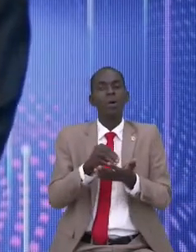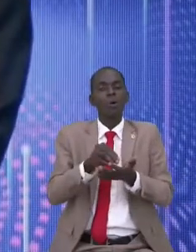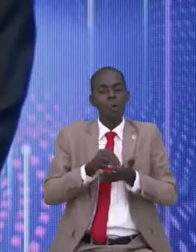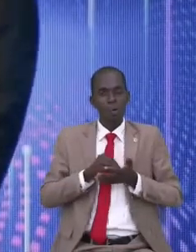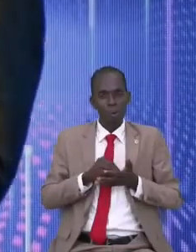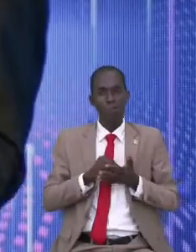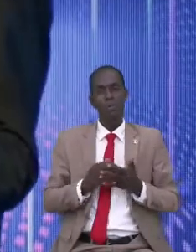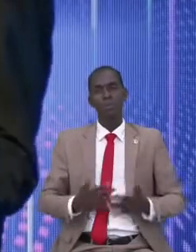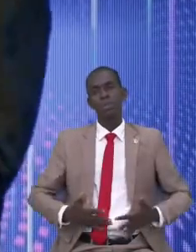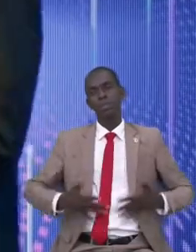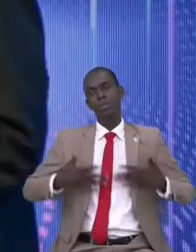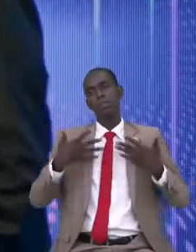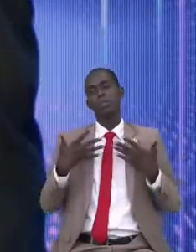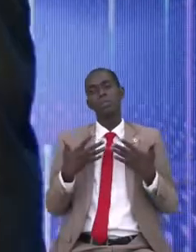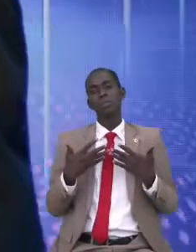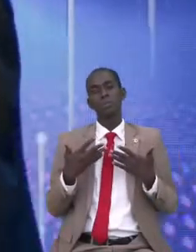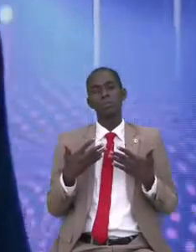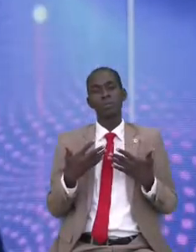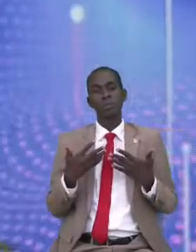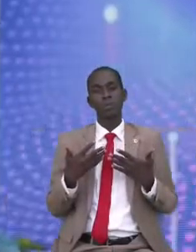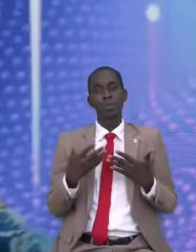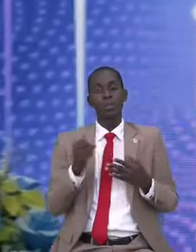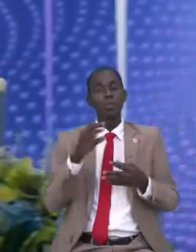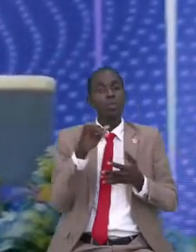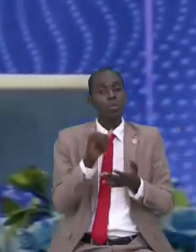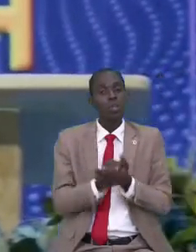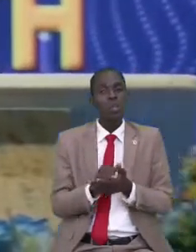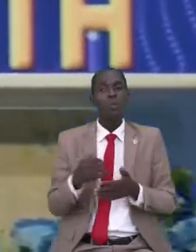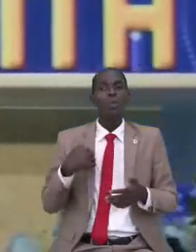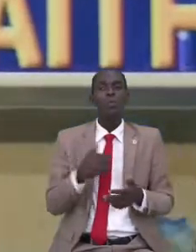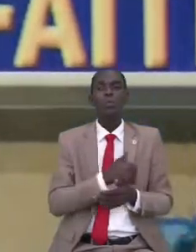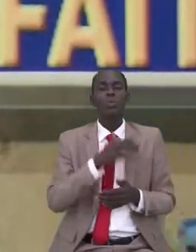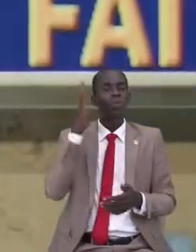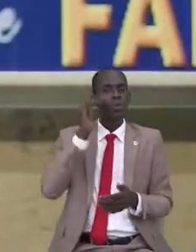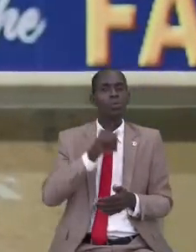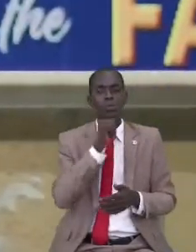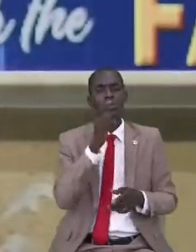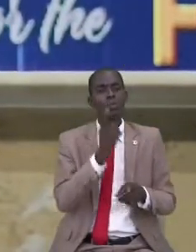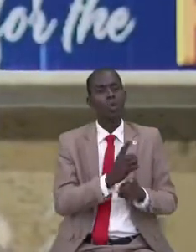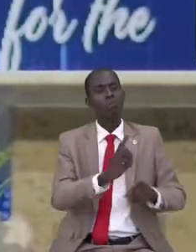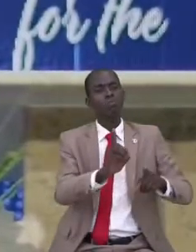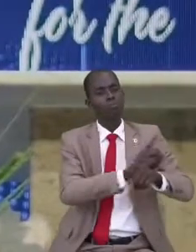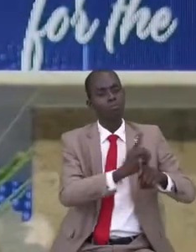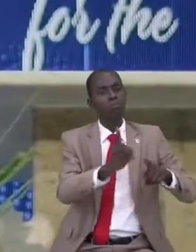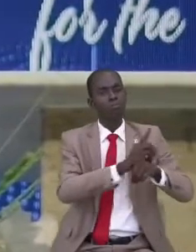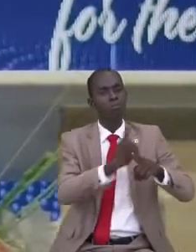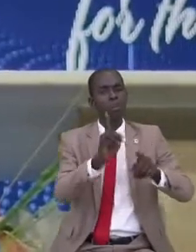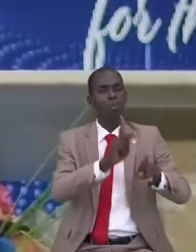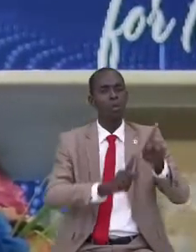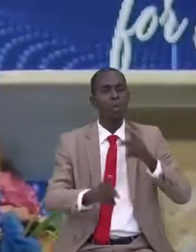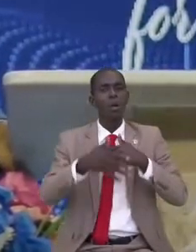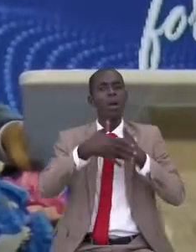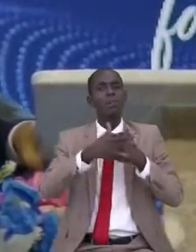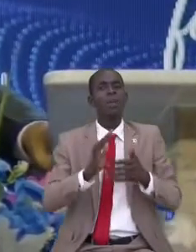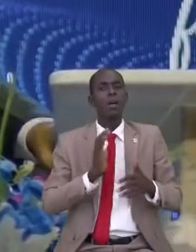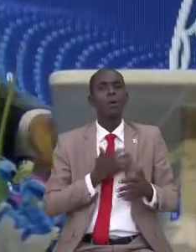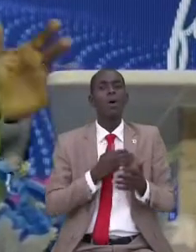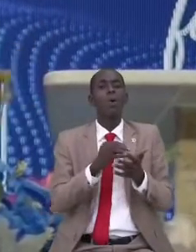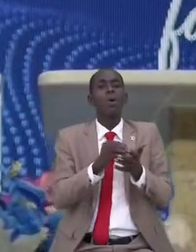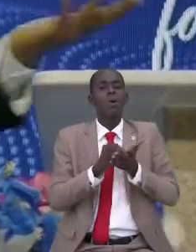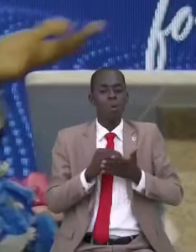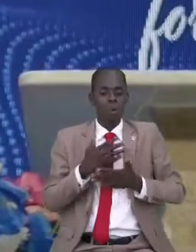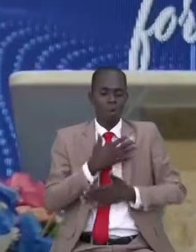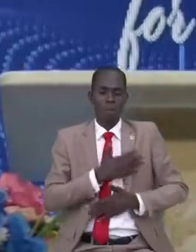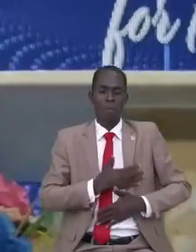card, in our own lifestyle, so that we're not just chastening people after our own pleasure.